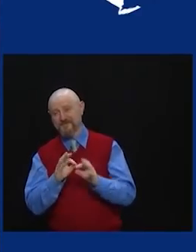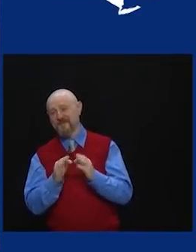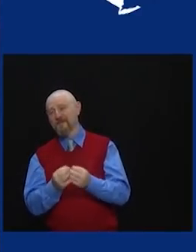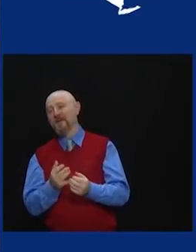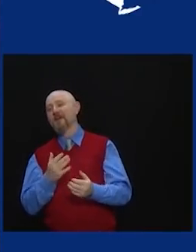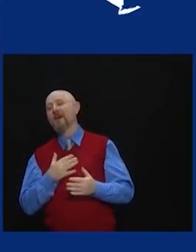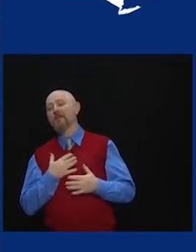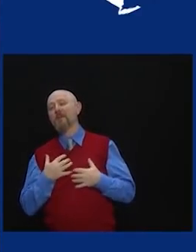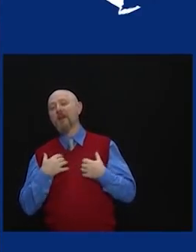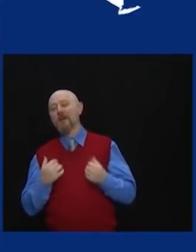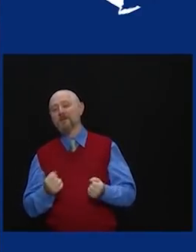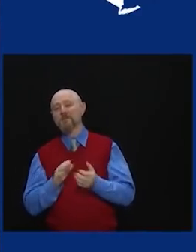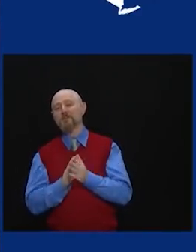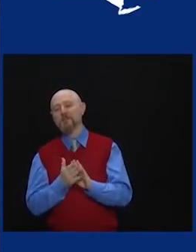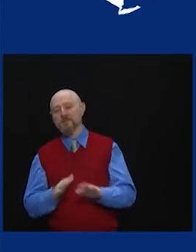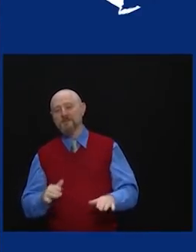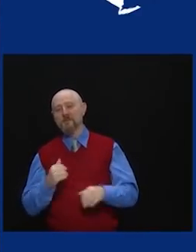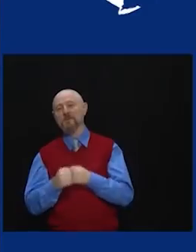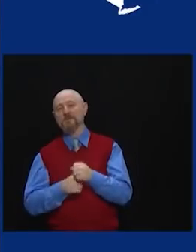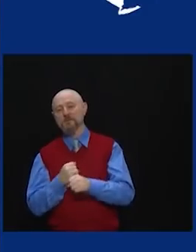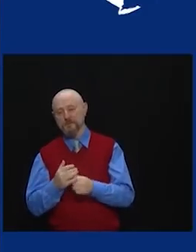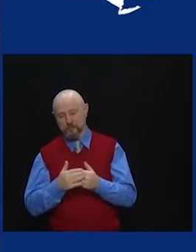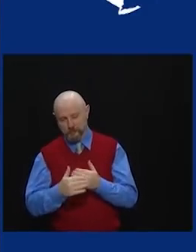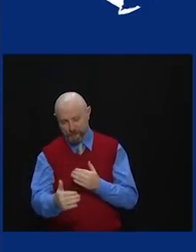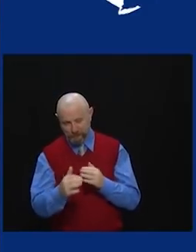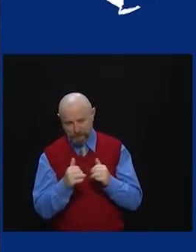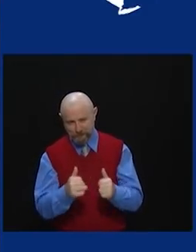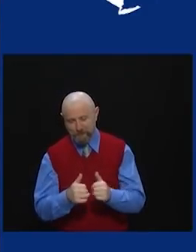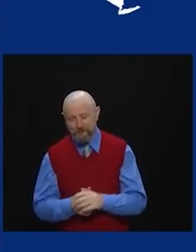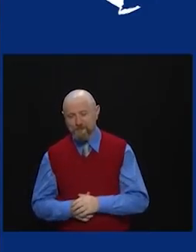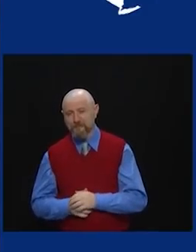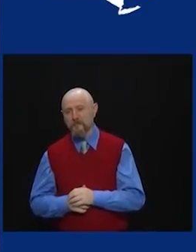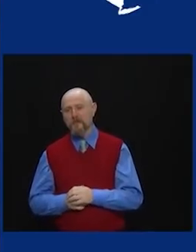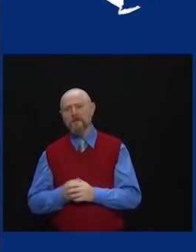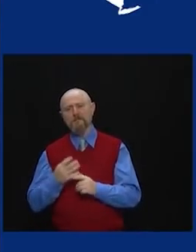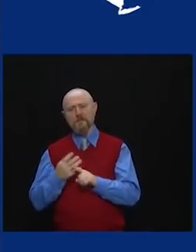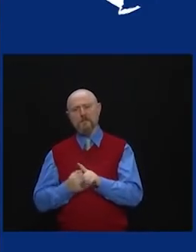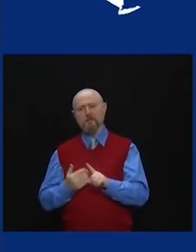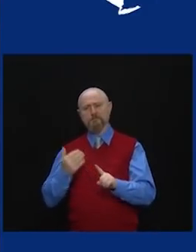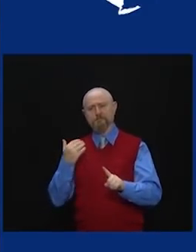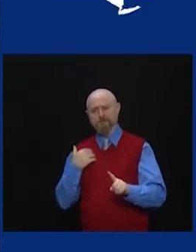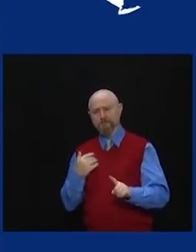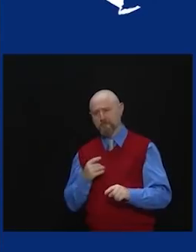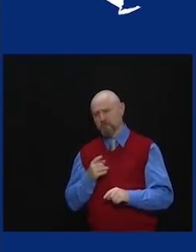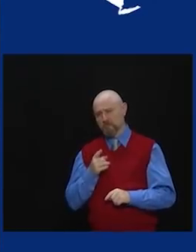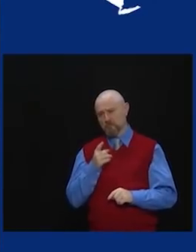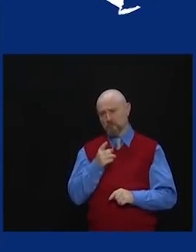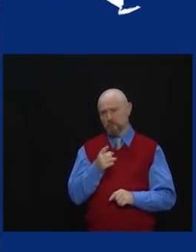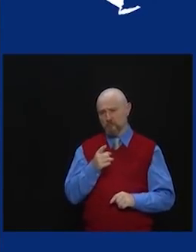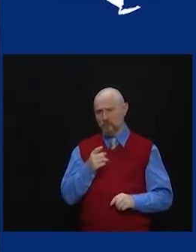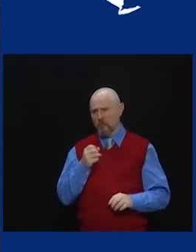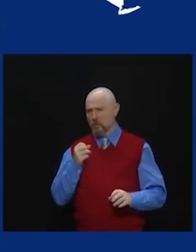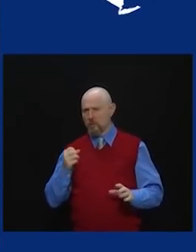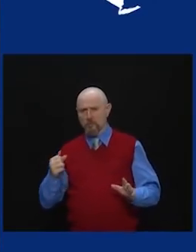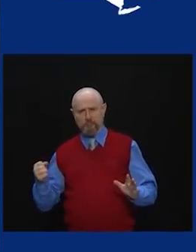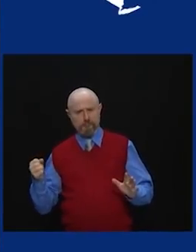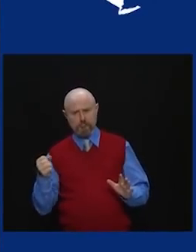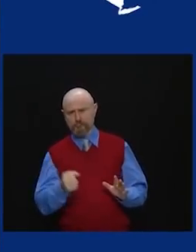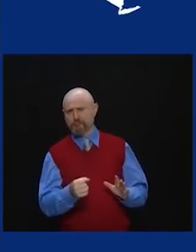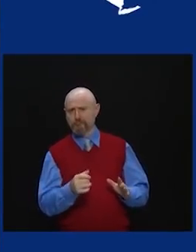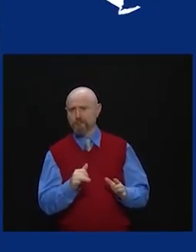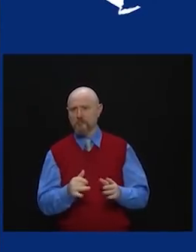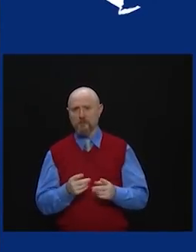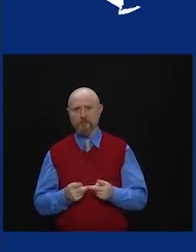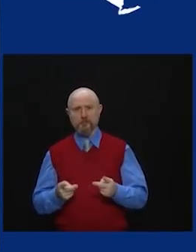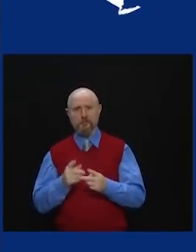year ahead. 4 months ago, you were thrust into the position of governor. It's a